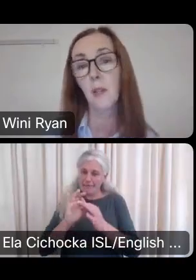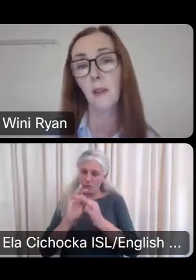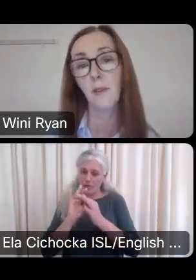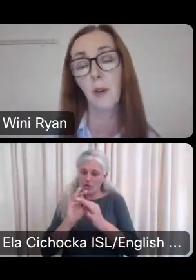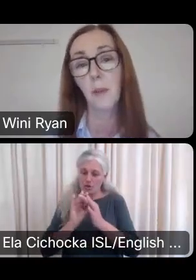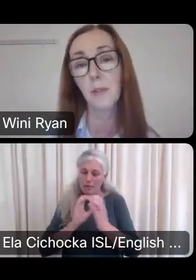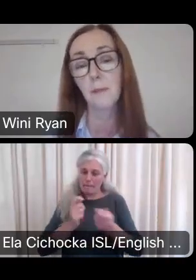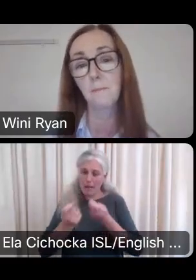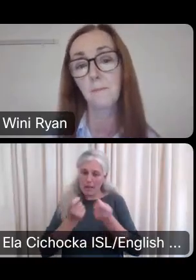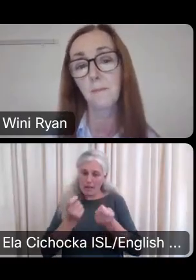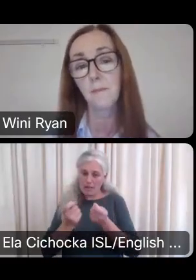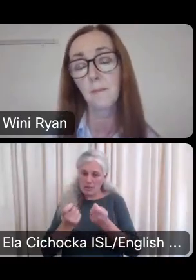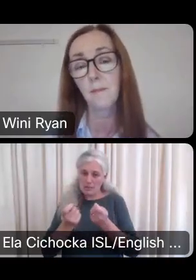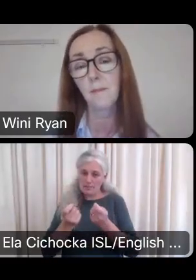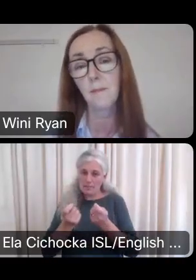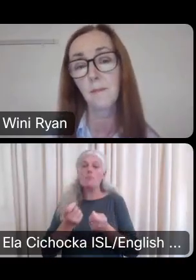Your non-verbals,